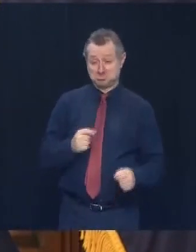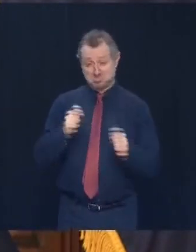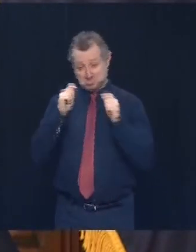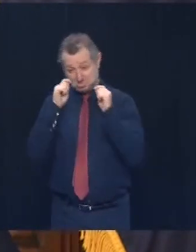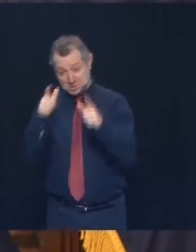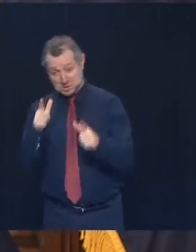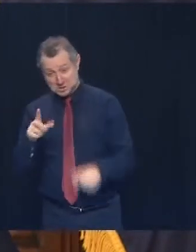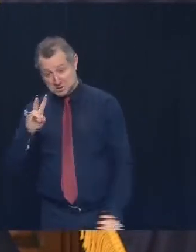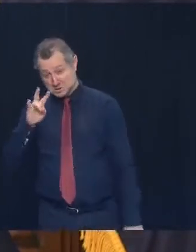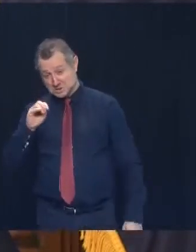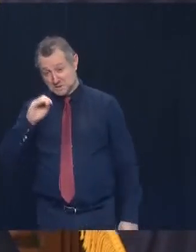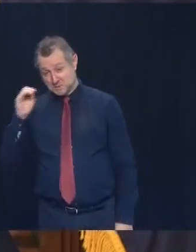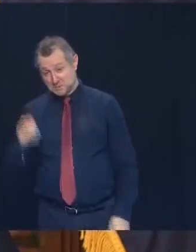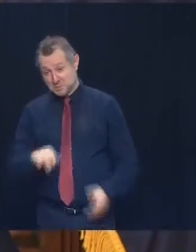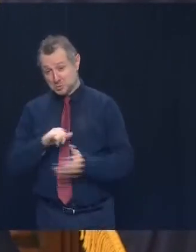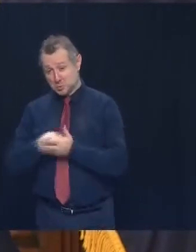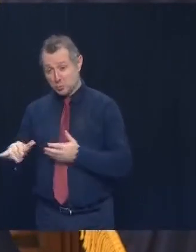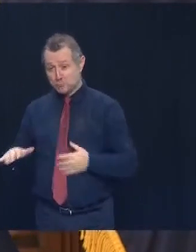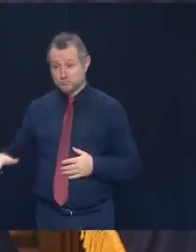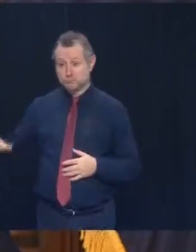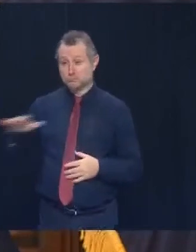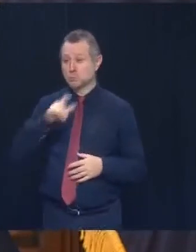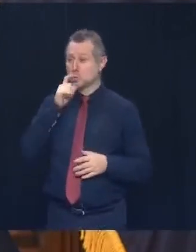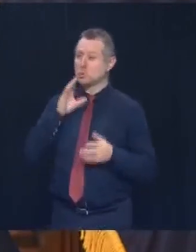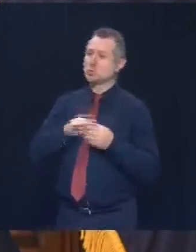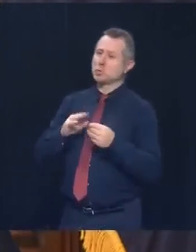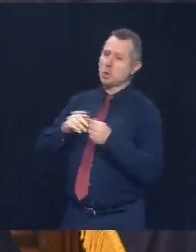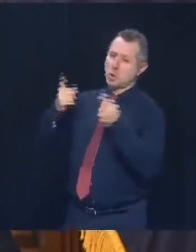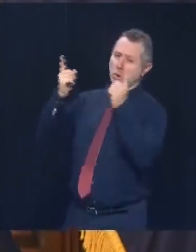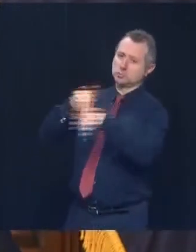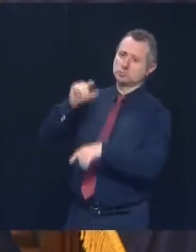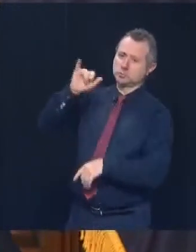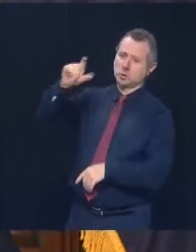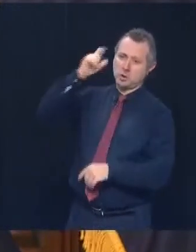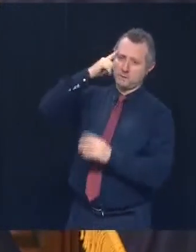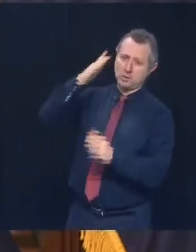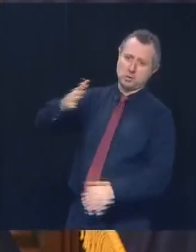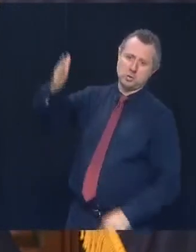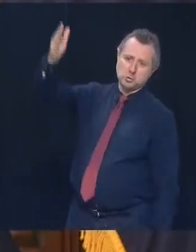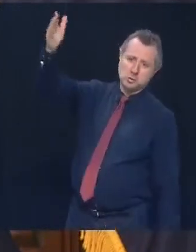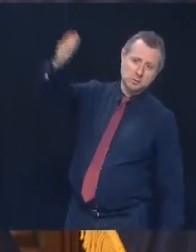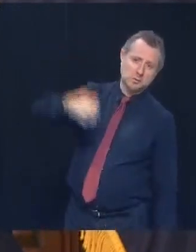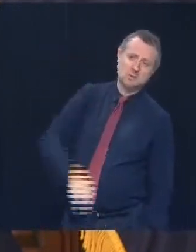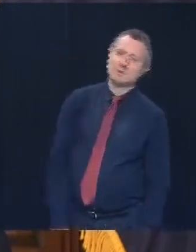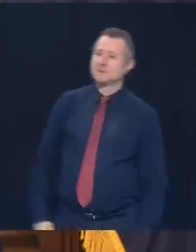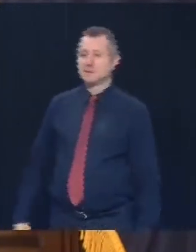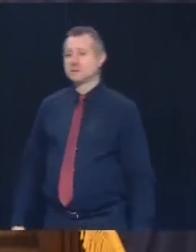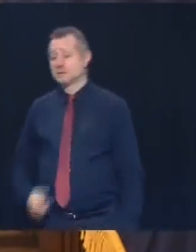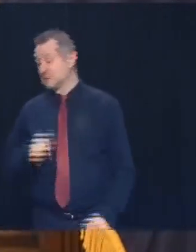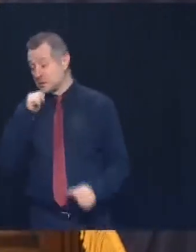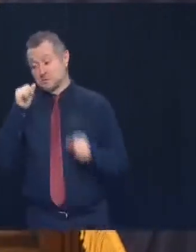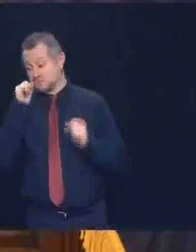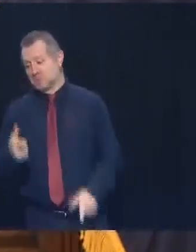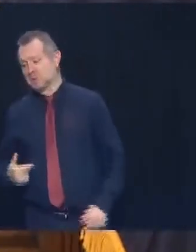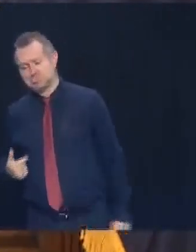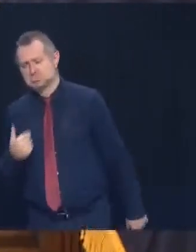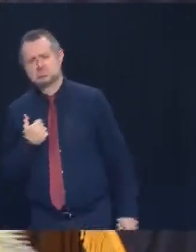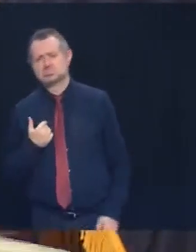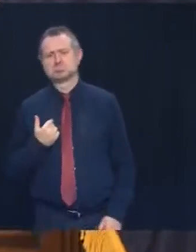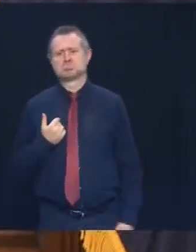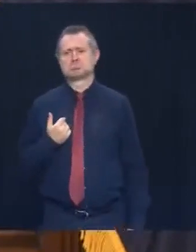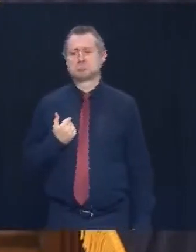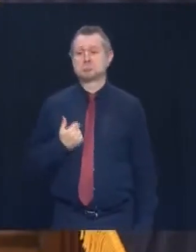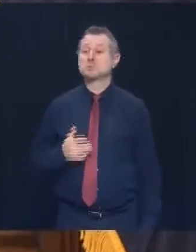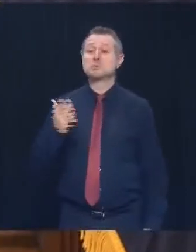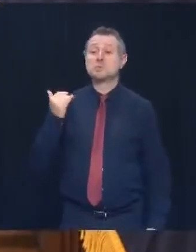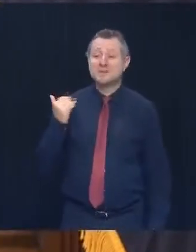people say, I agree with him? No, because that